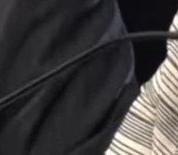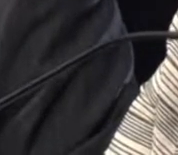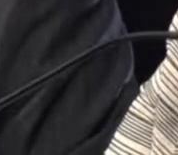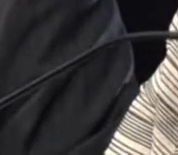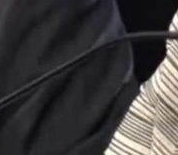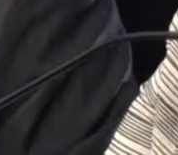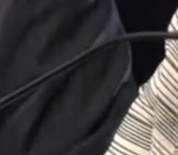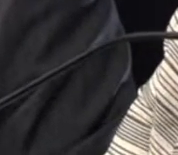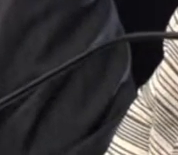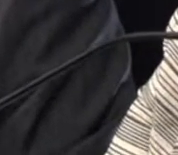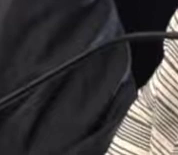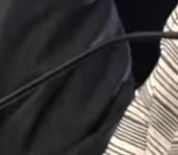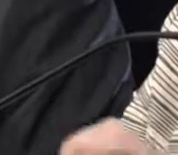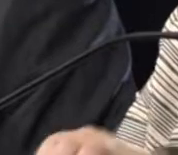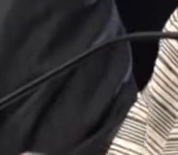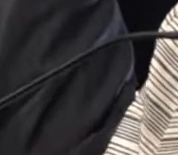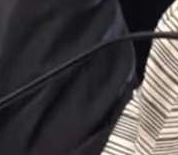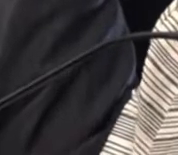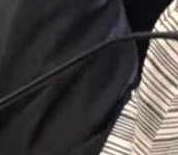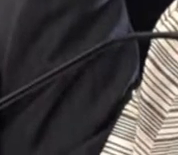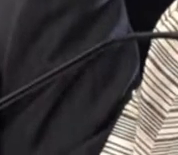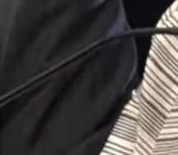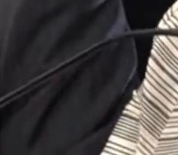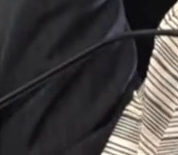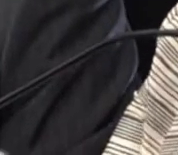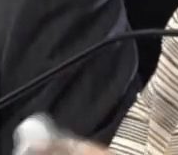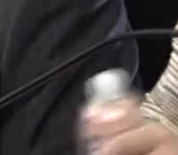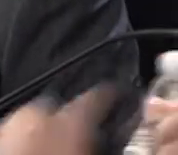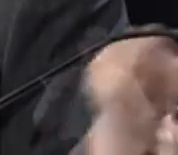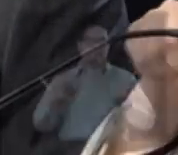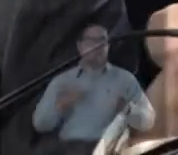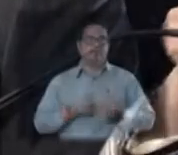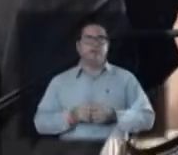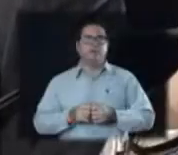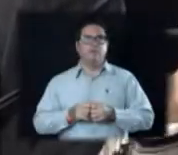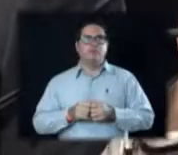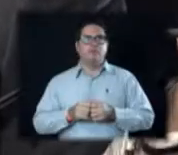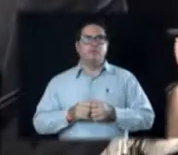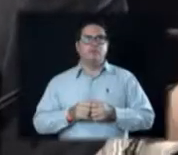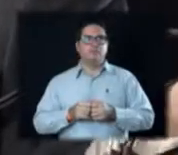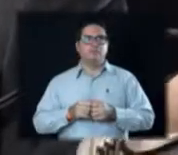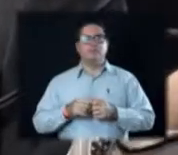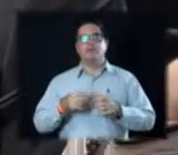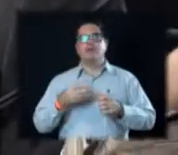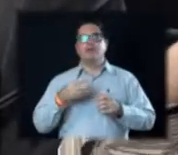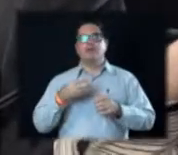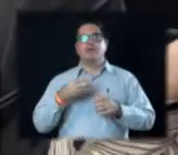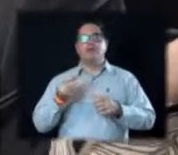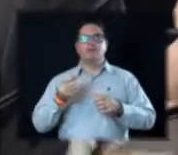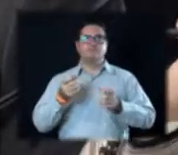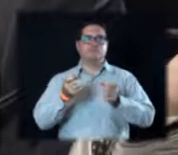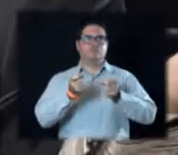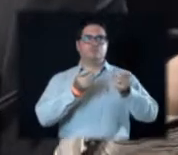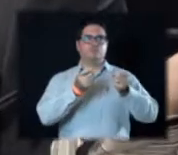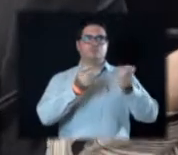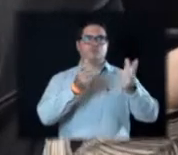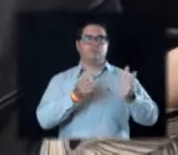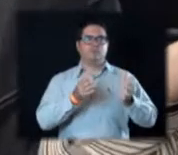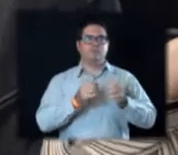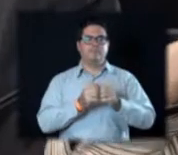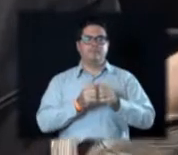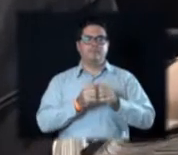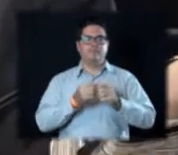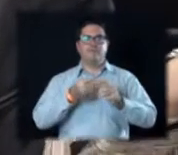here as well. I'm so sorry. And then the Controller from the University of Puerto Rico,